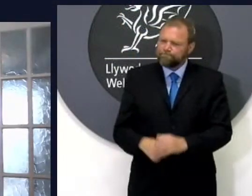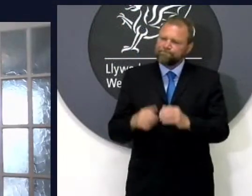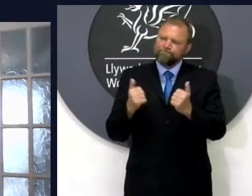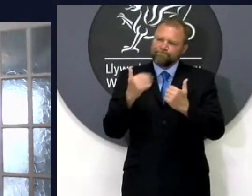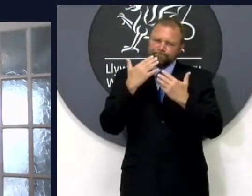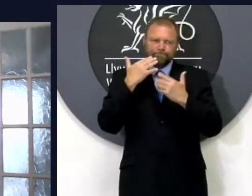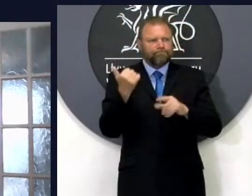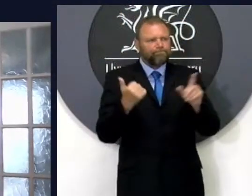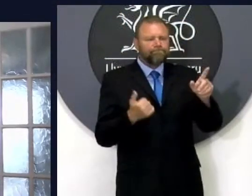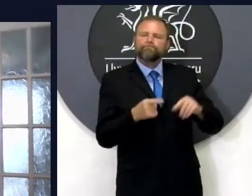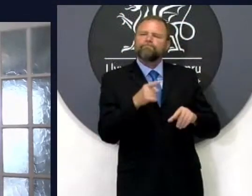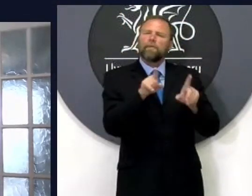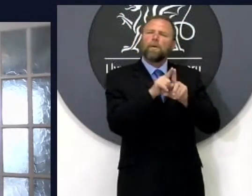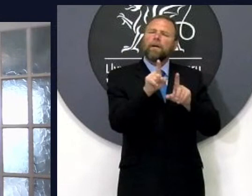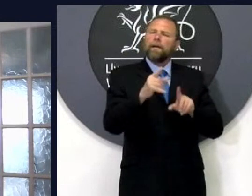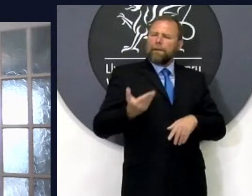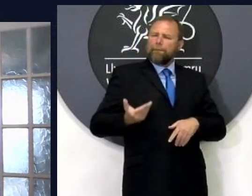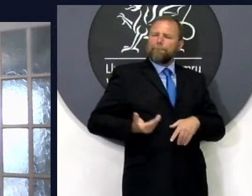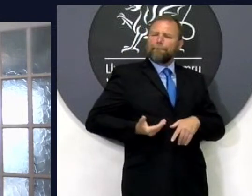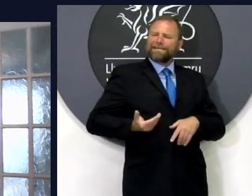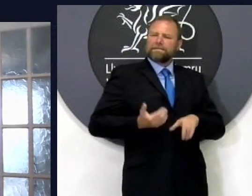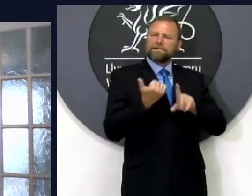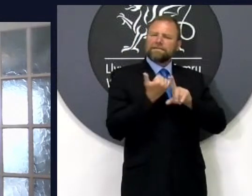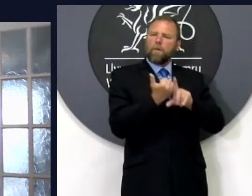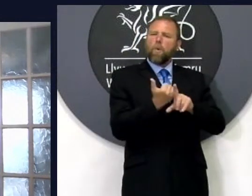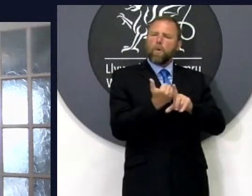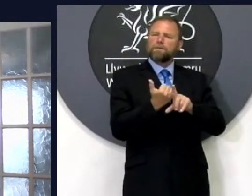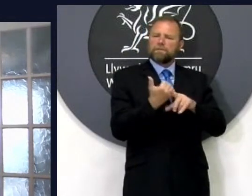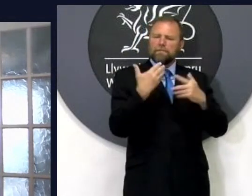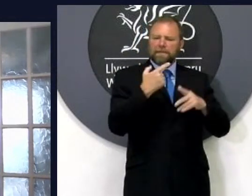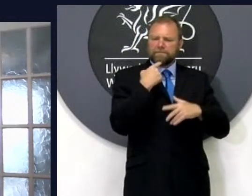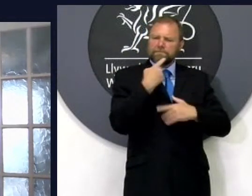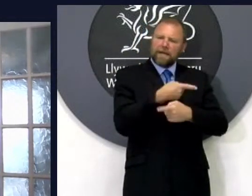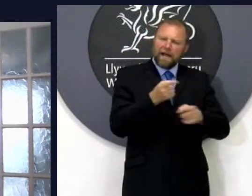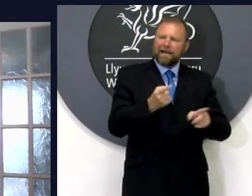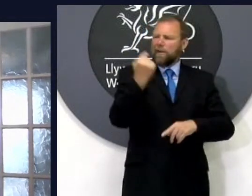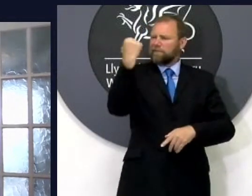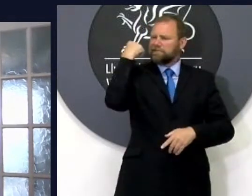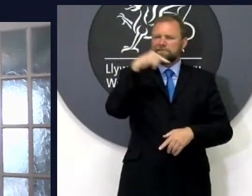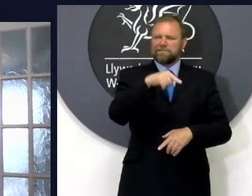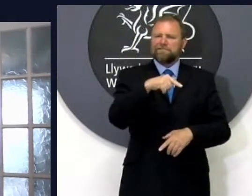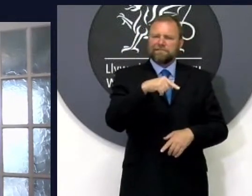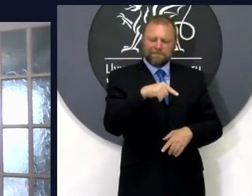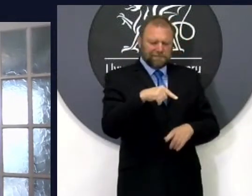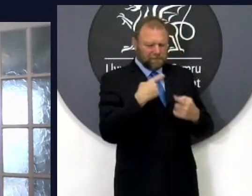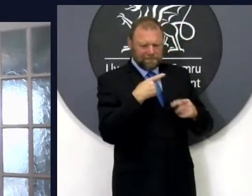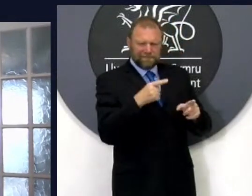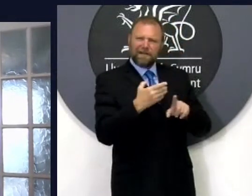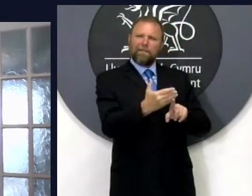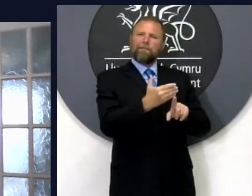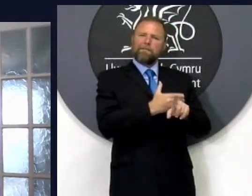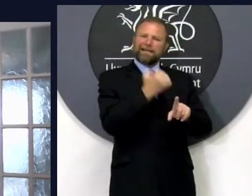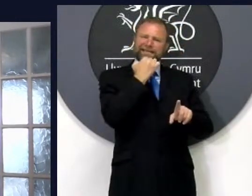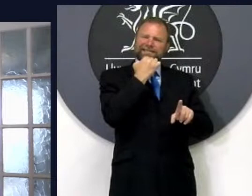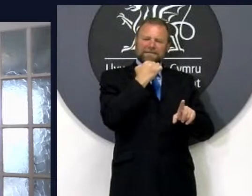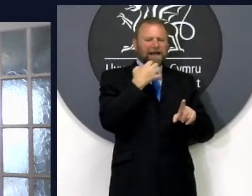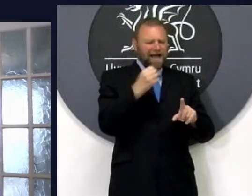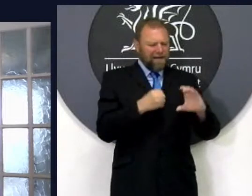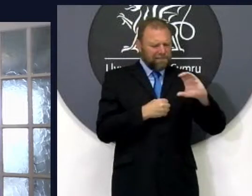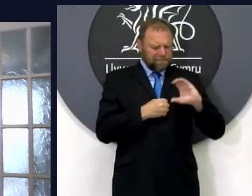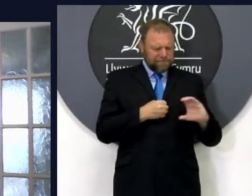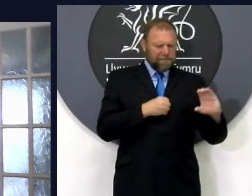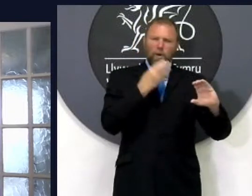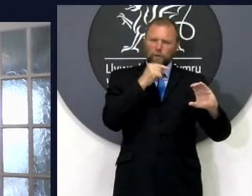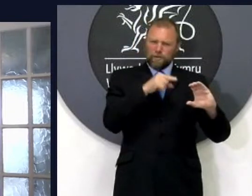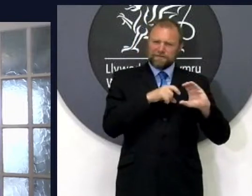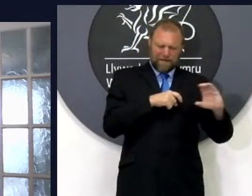announced, partially backdated, and is a £66 million out of a £200 million pot. Is there any indication of when the rest of the money will be released?